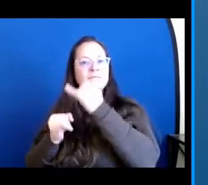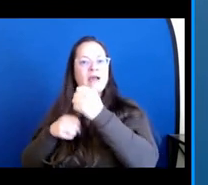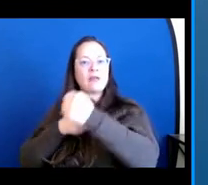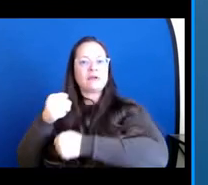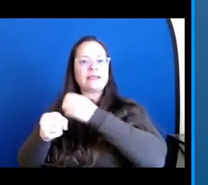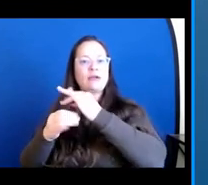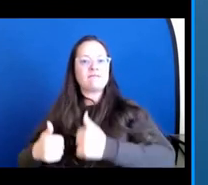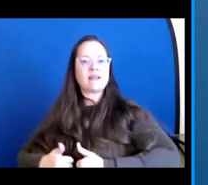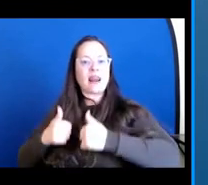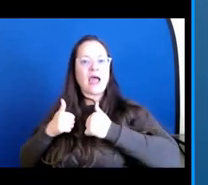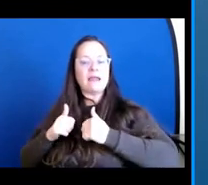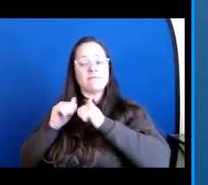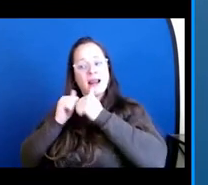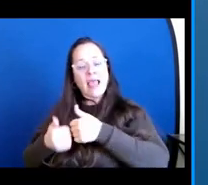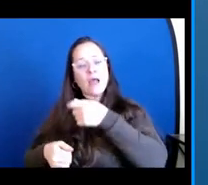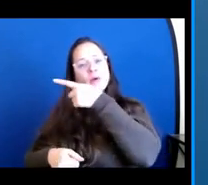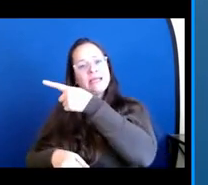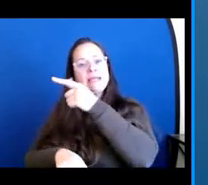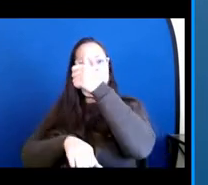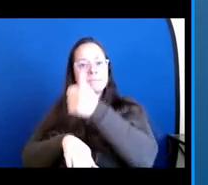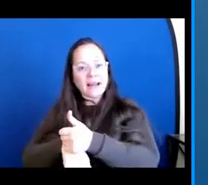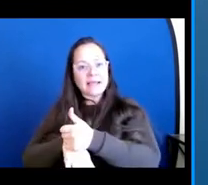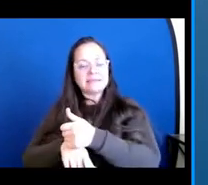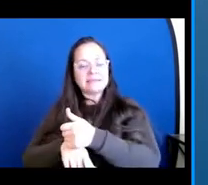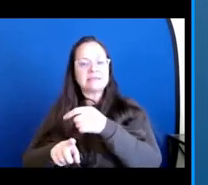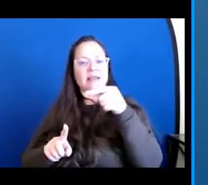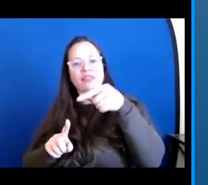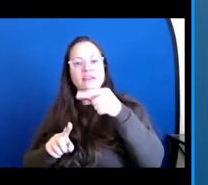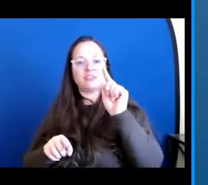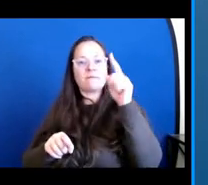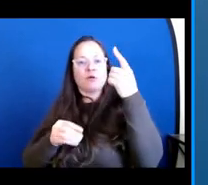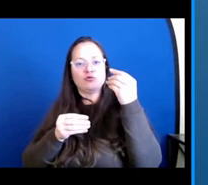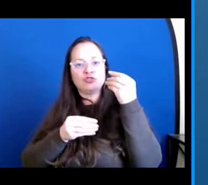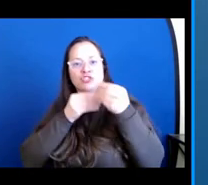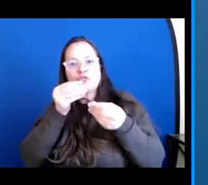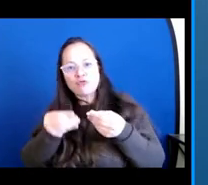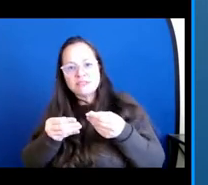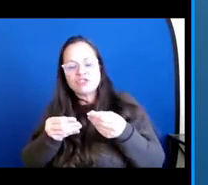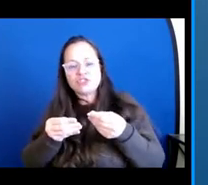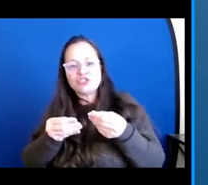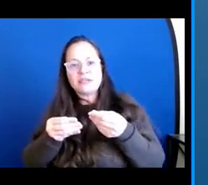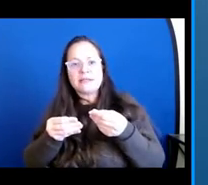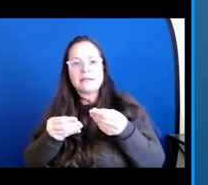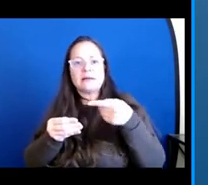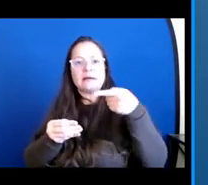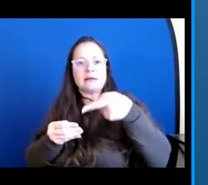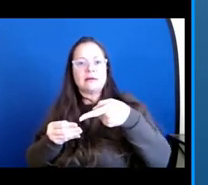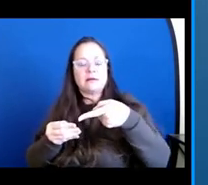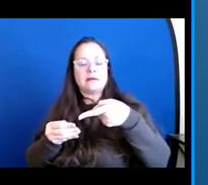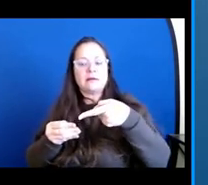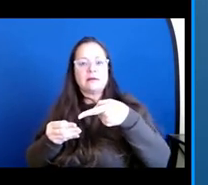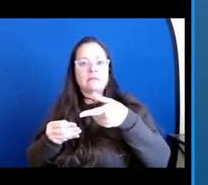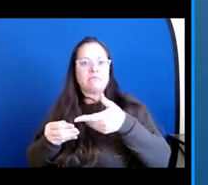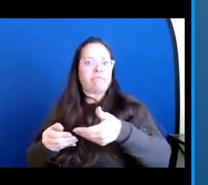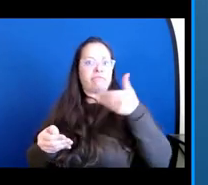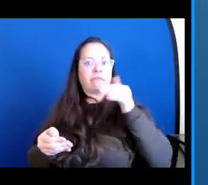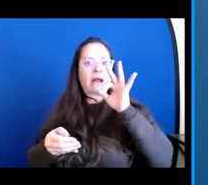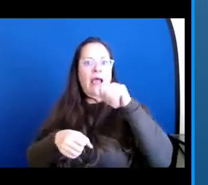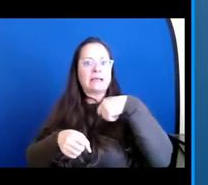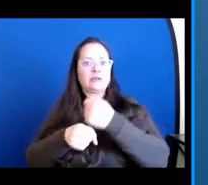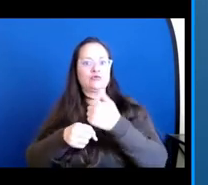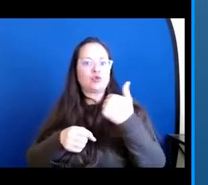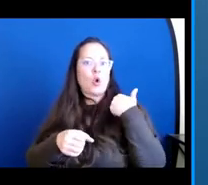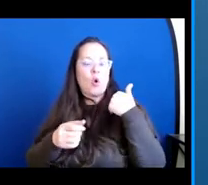placed this first generation brown girl nearly over nine years ago to